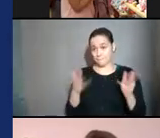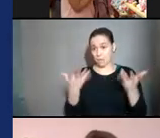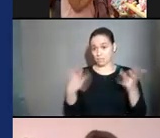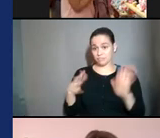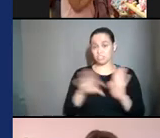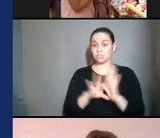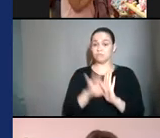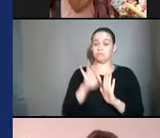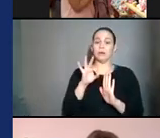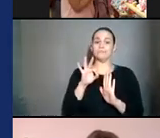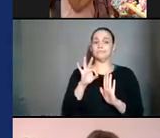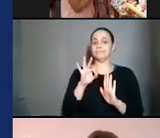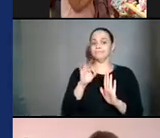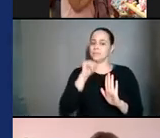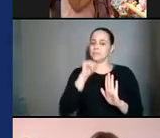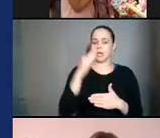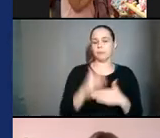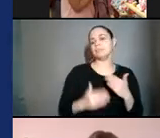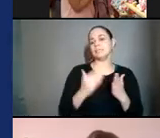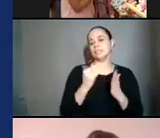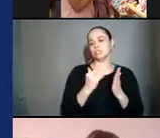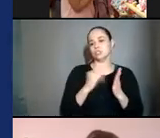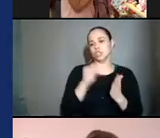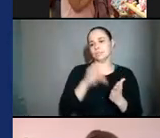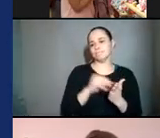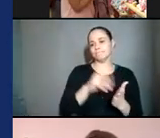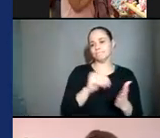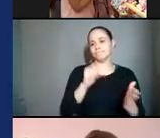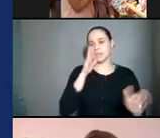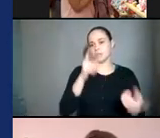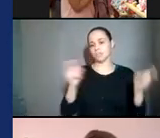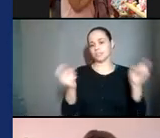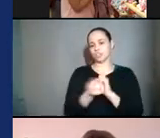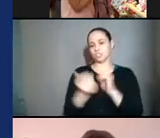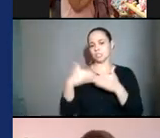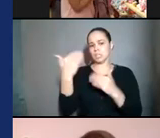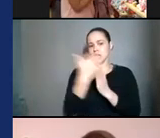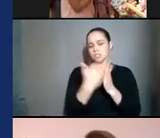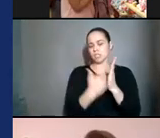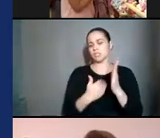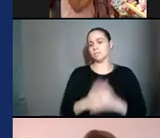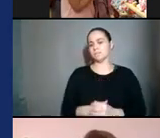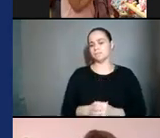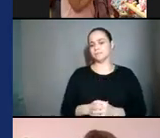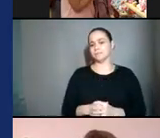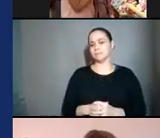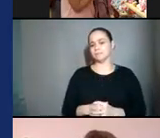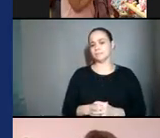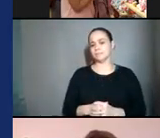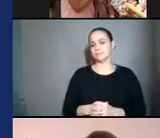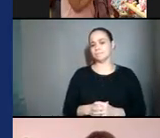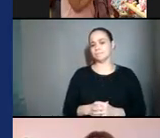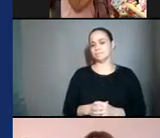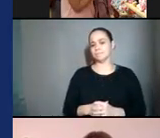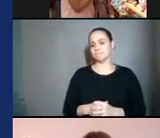learning and will now adjust the next lesson to address it. You do not need to take any action when